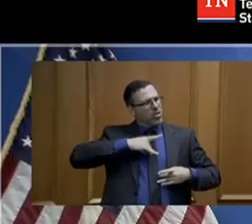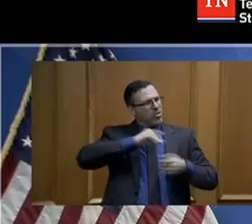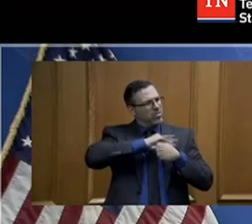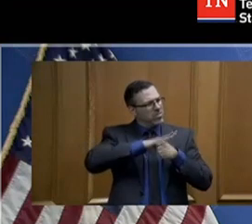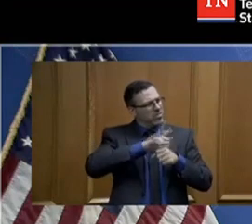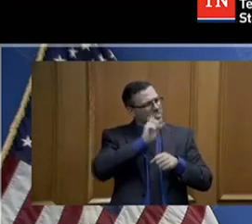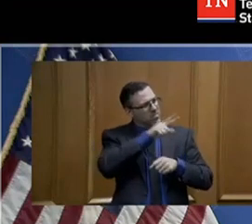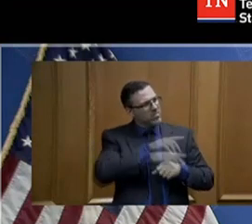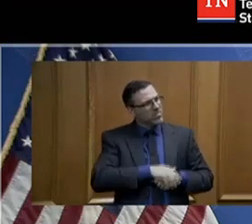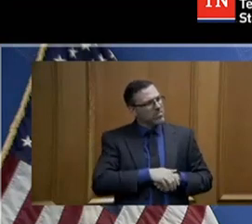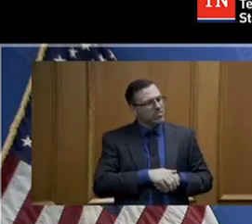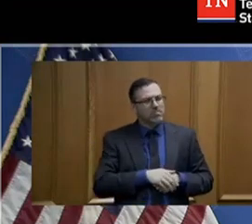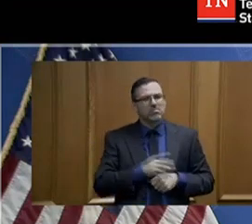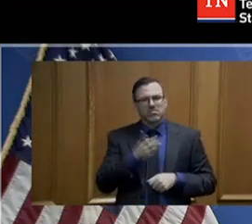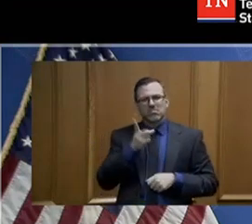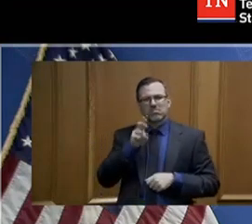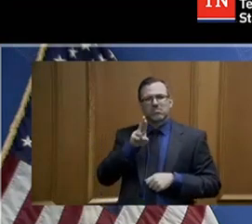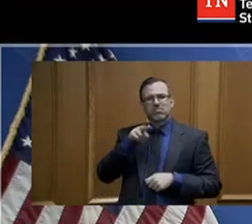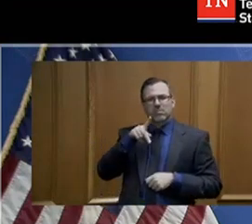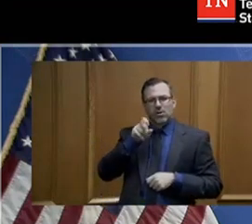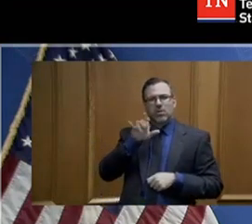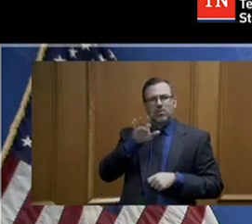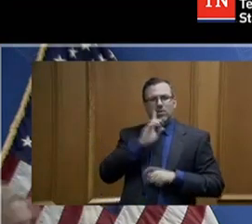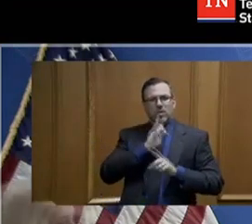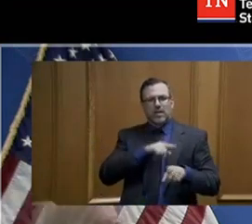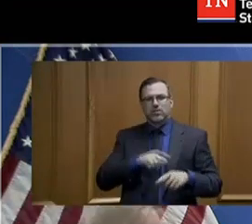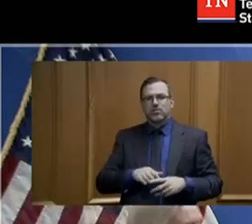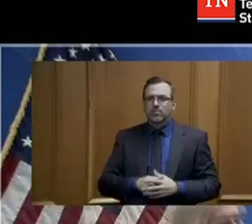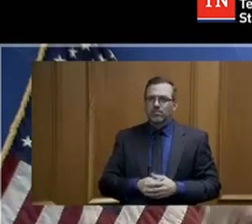I'm going to let Dr. Piercy answer that.